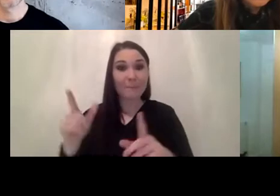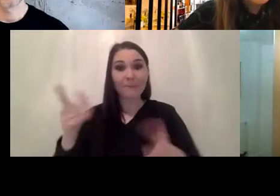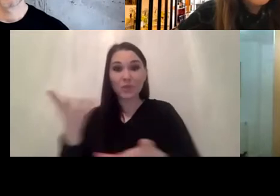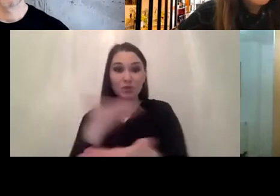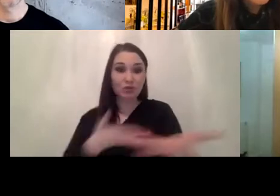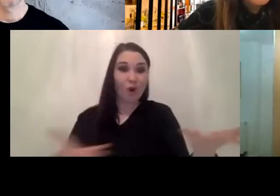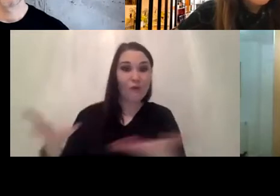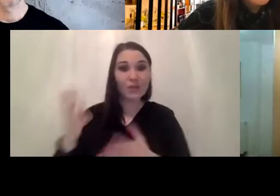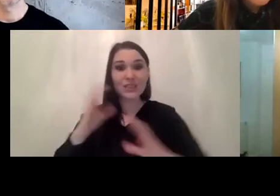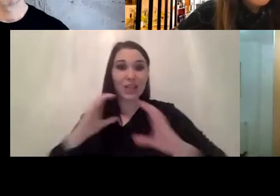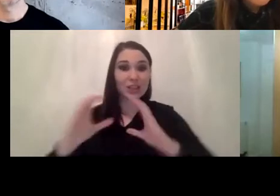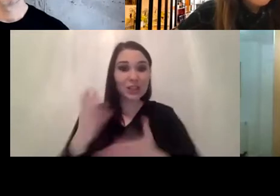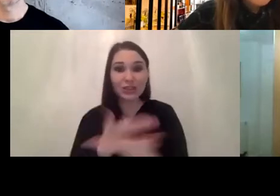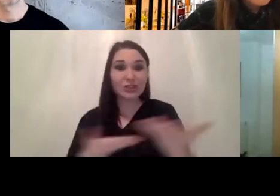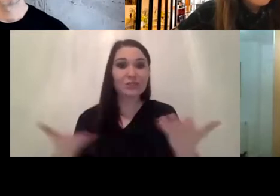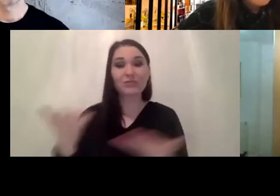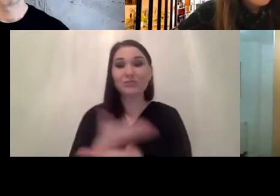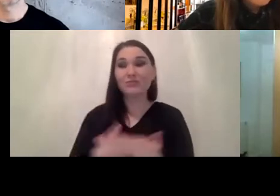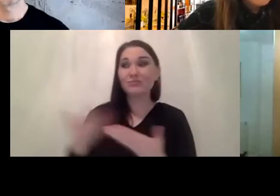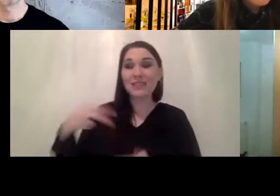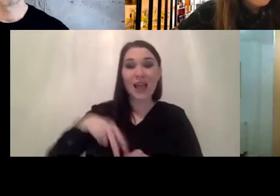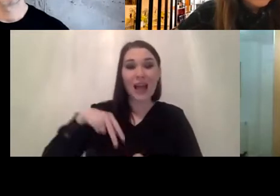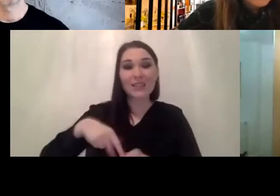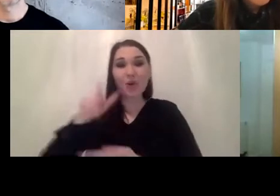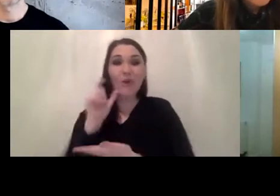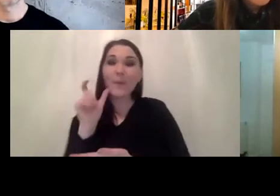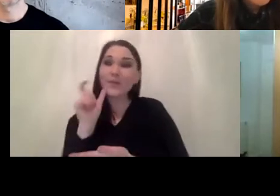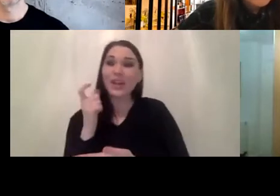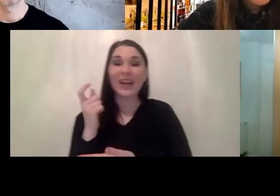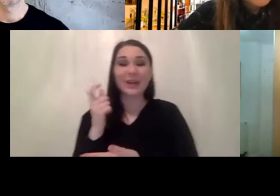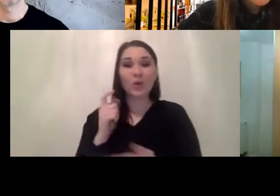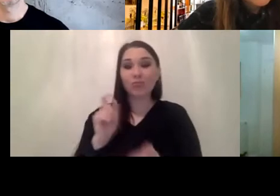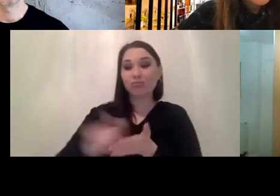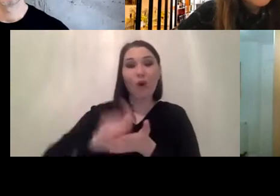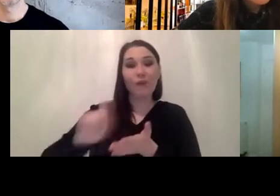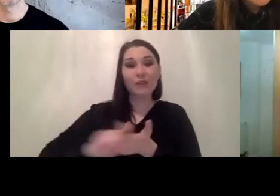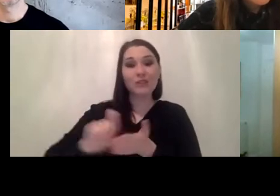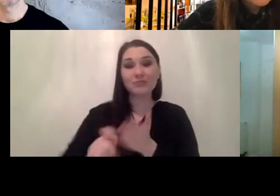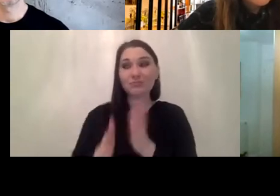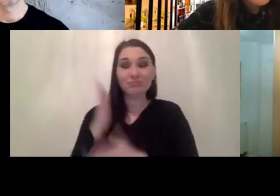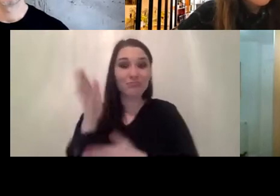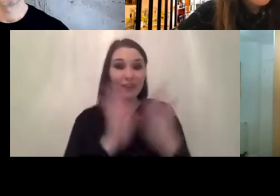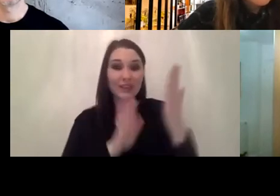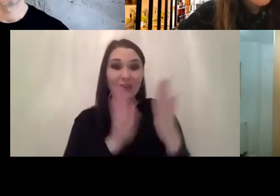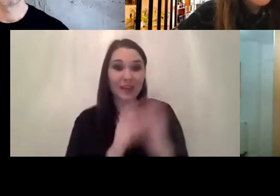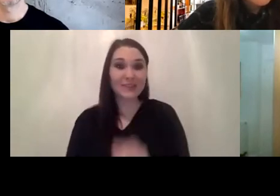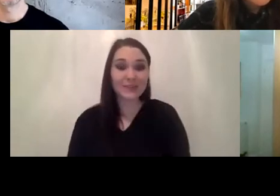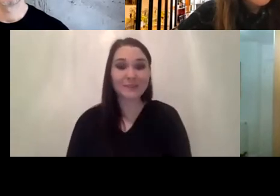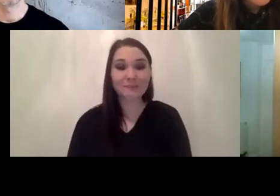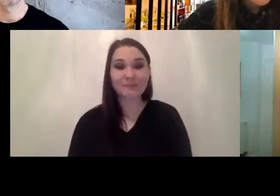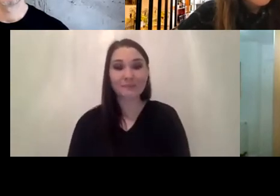coffee machine. So that's something that we really like to start off by doing as well. And then I